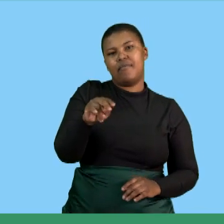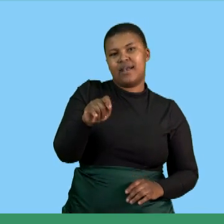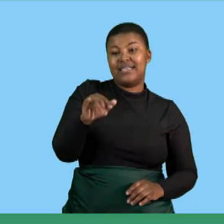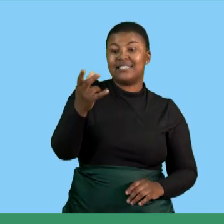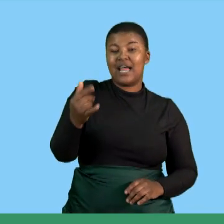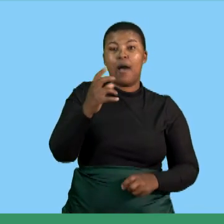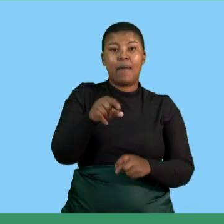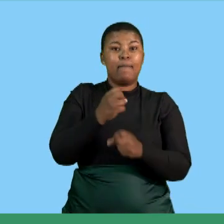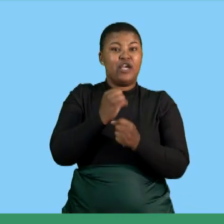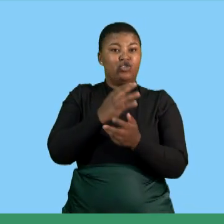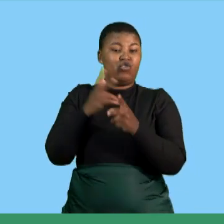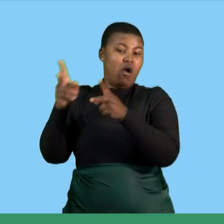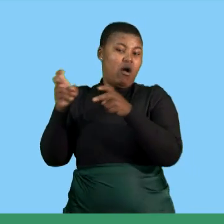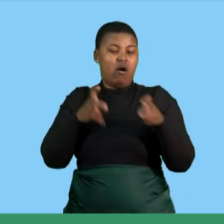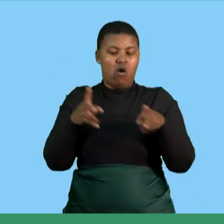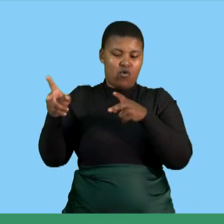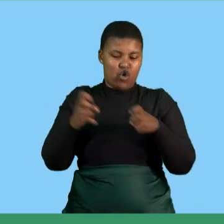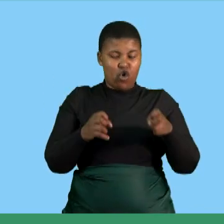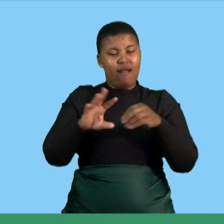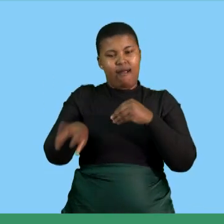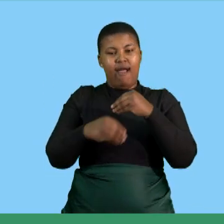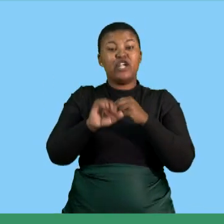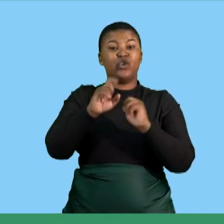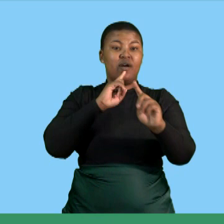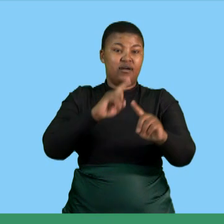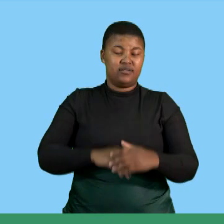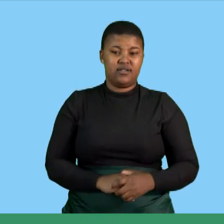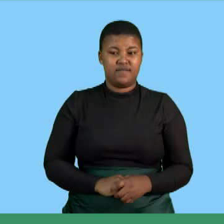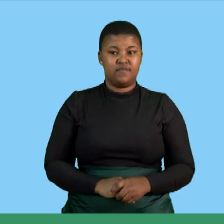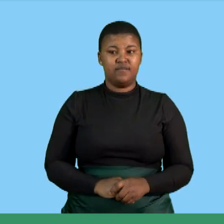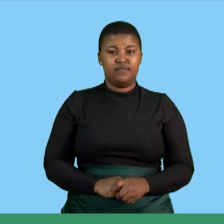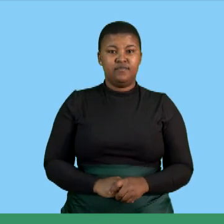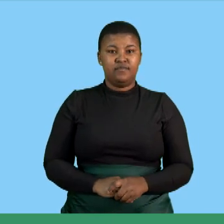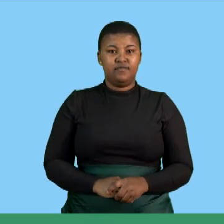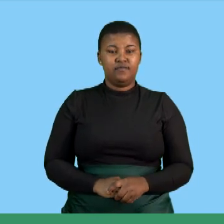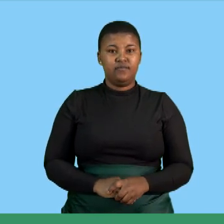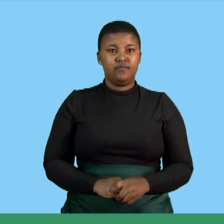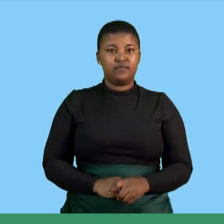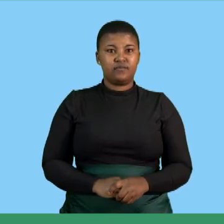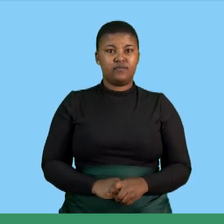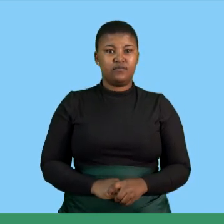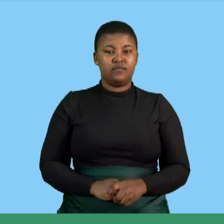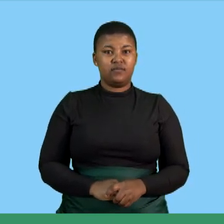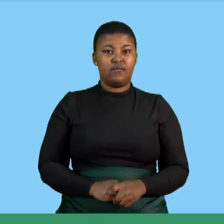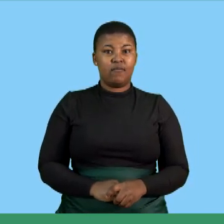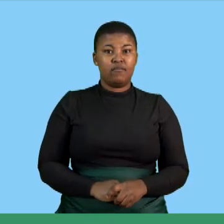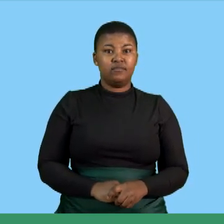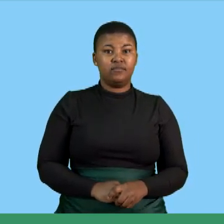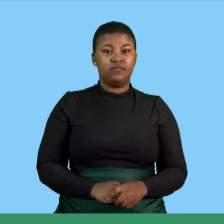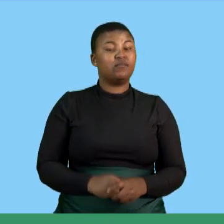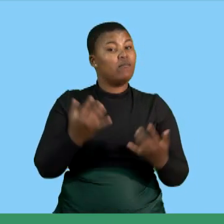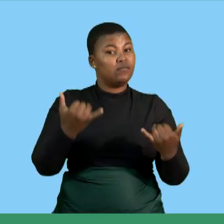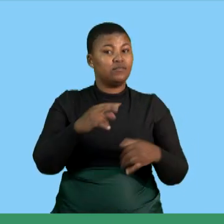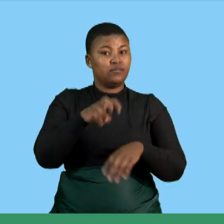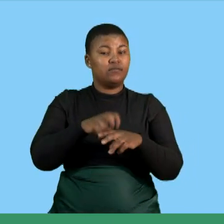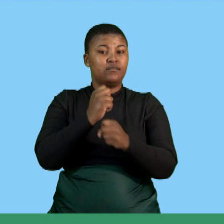your answer by providing a quote from the scenario. So the question actually asks, we must now